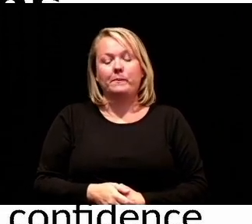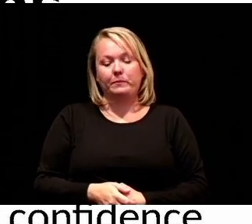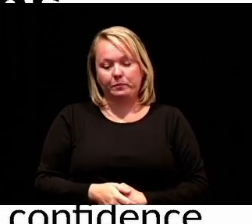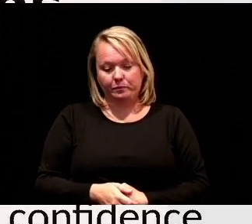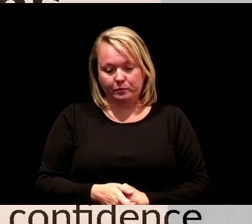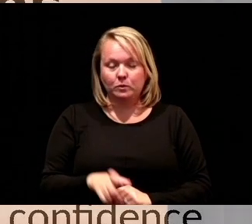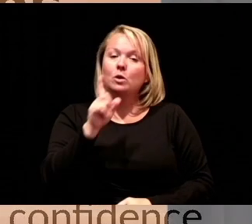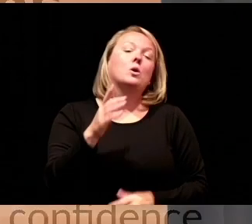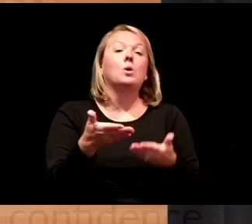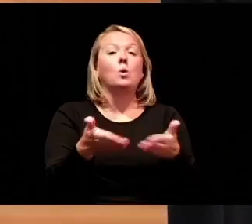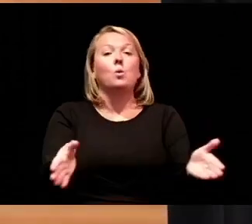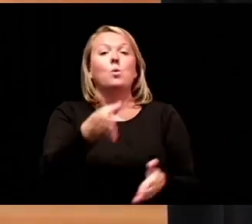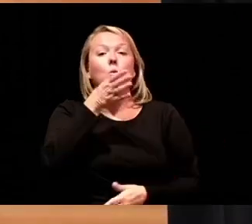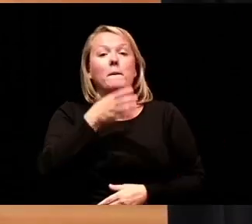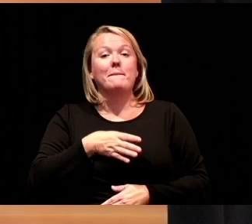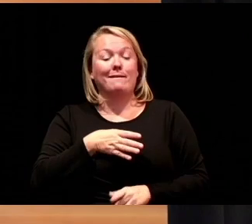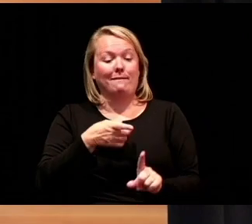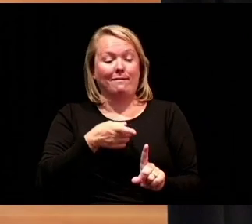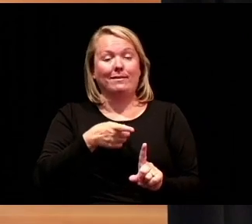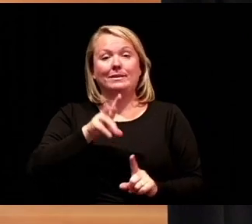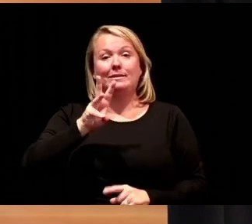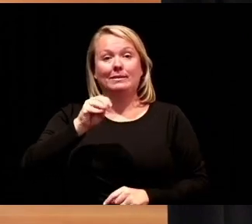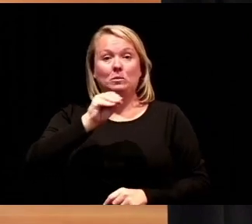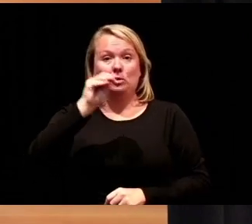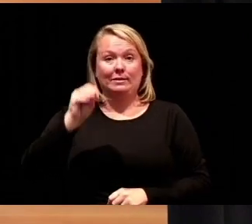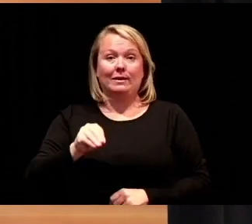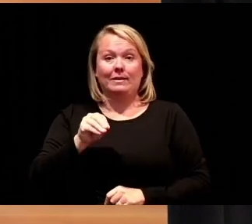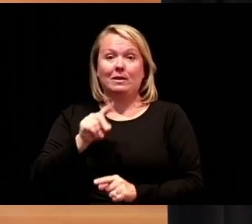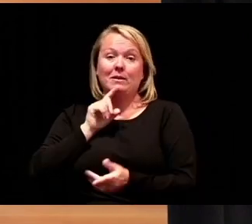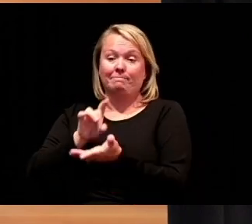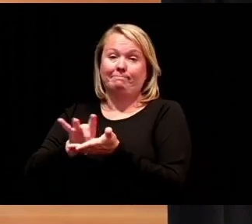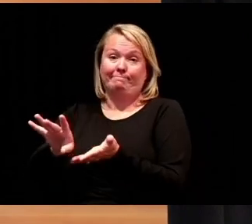children. For 504 compliance,